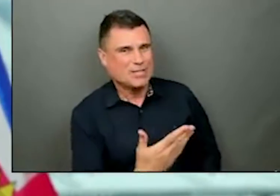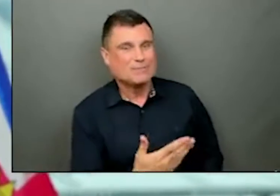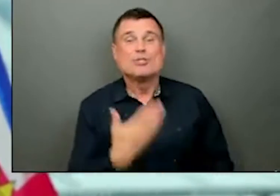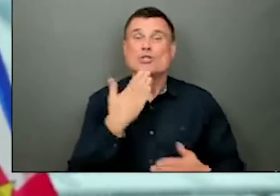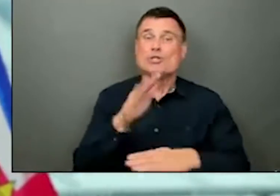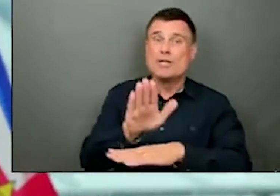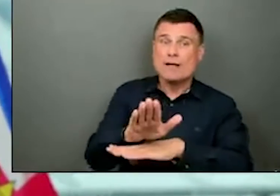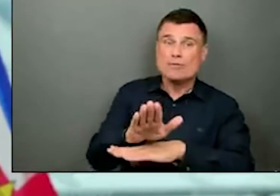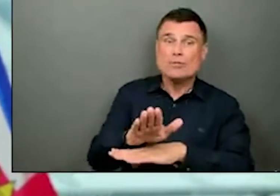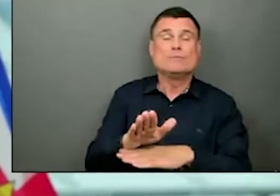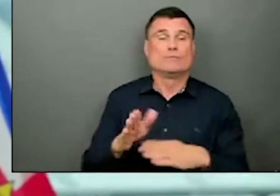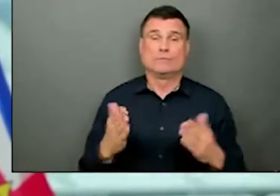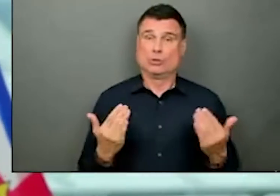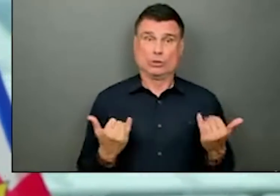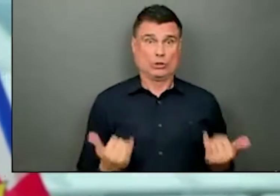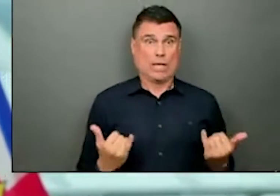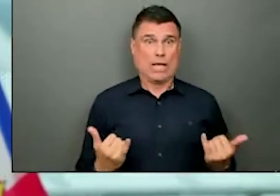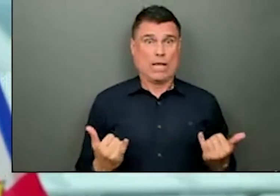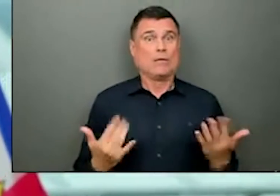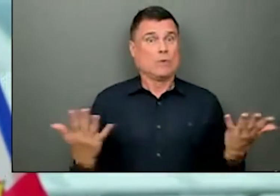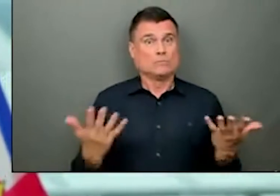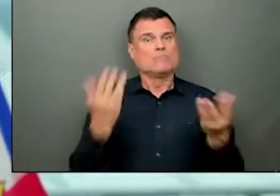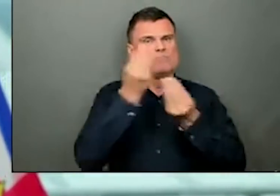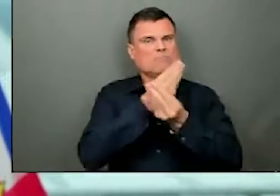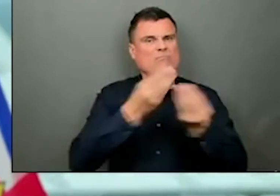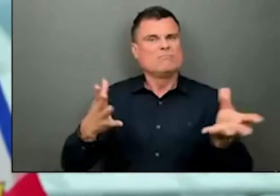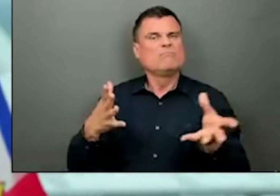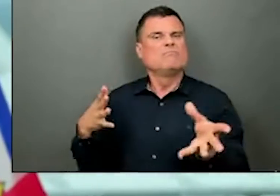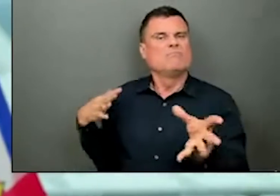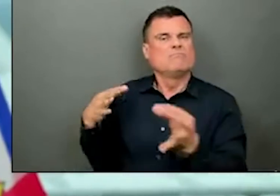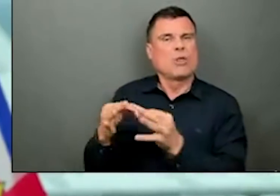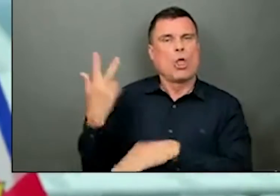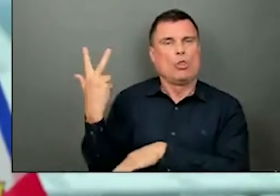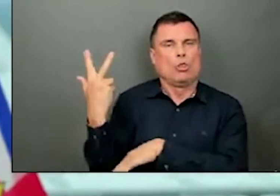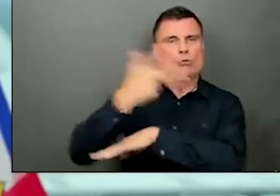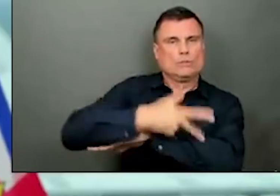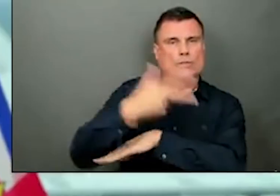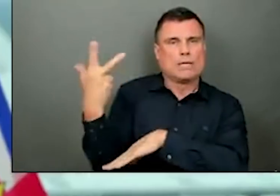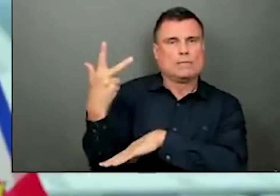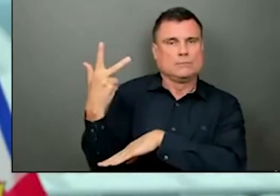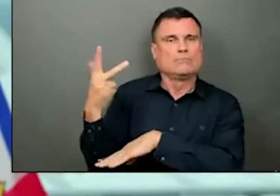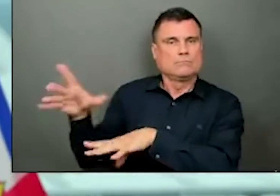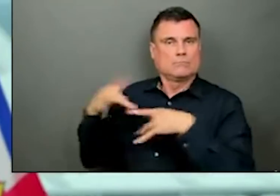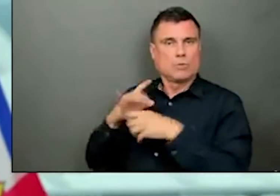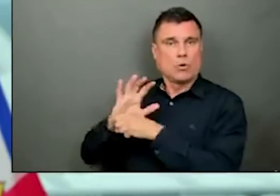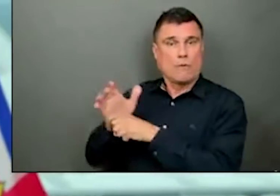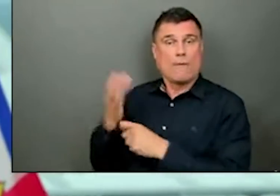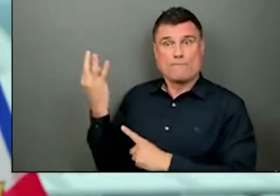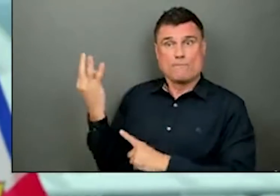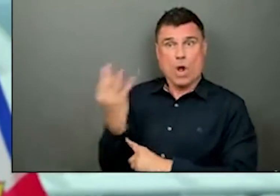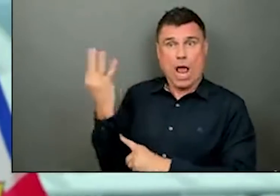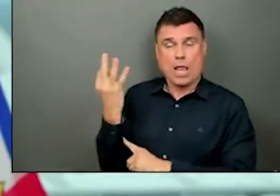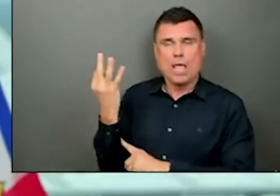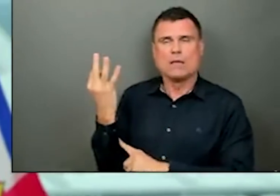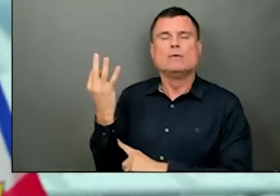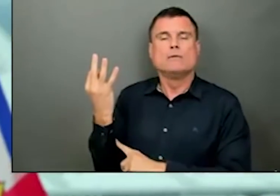So today we're reporting on the 3 periods over this past weekend. Between Friday and Saturday, we